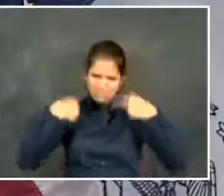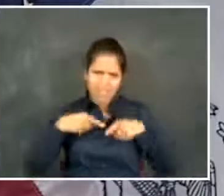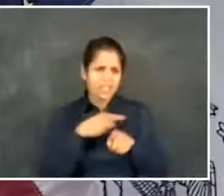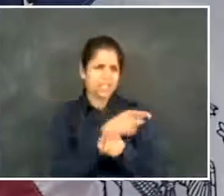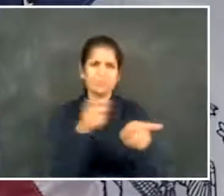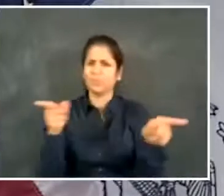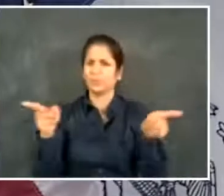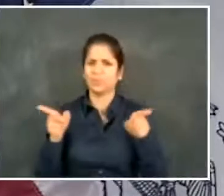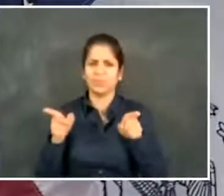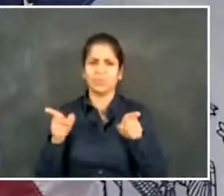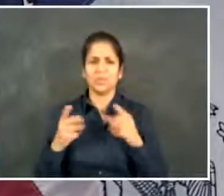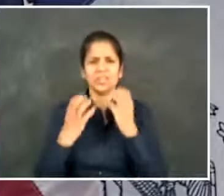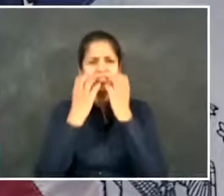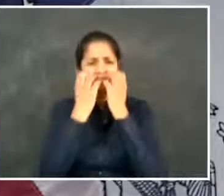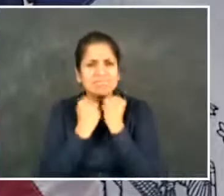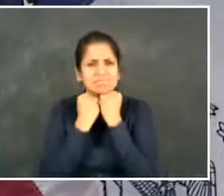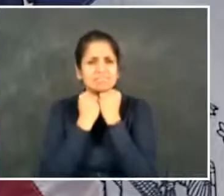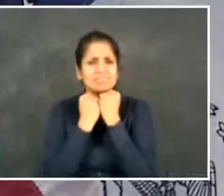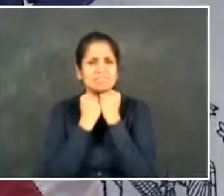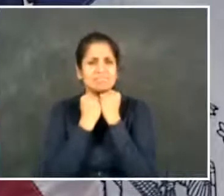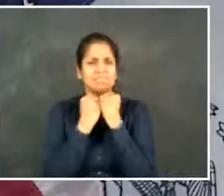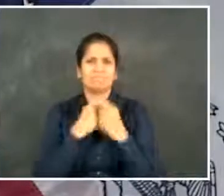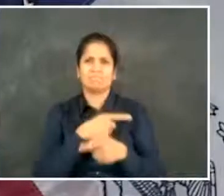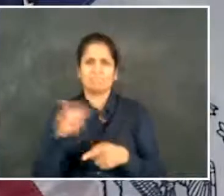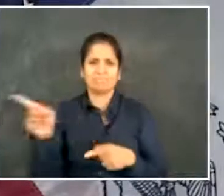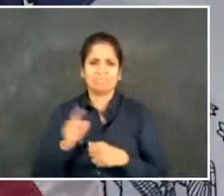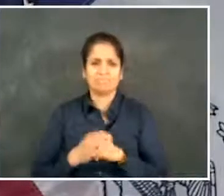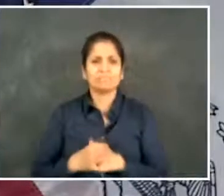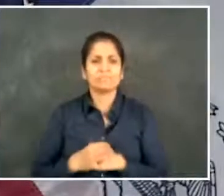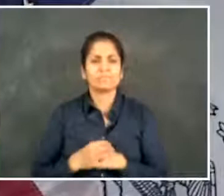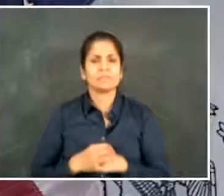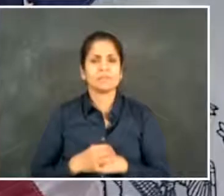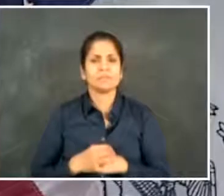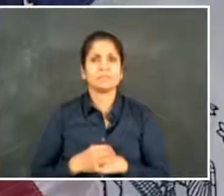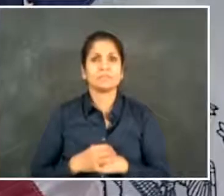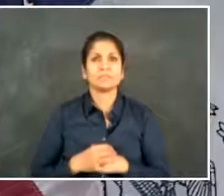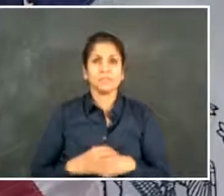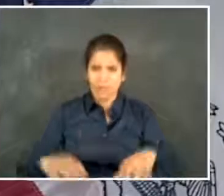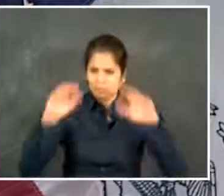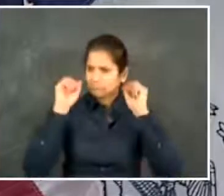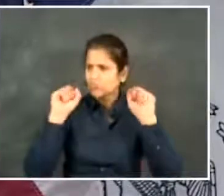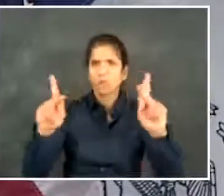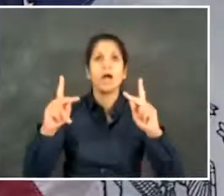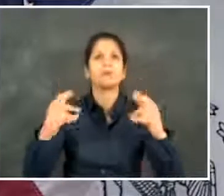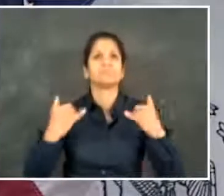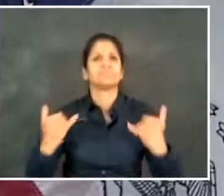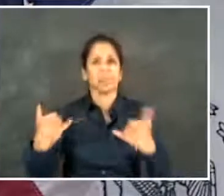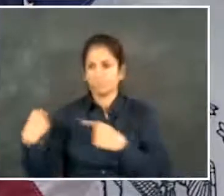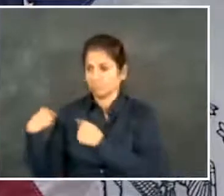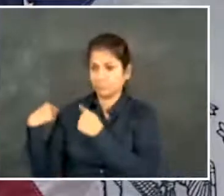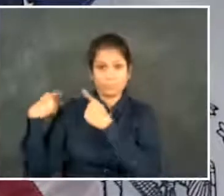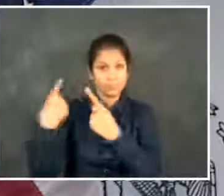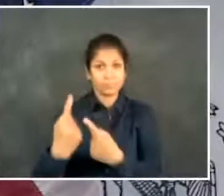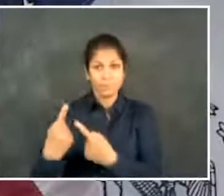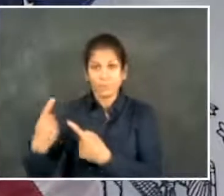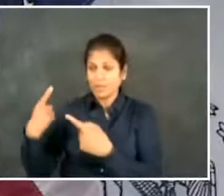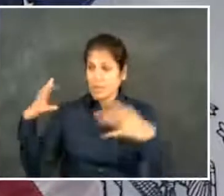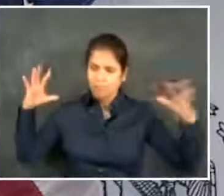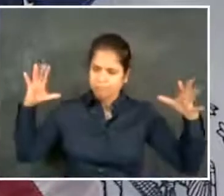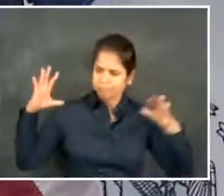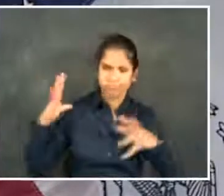So, look, we've talked today about the real progress we've made and the challenges